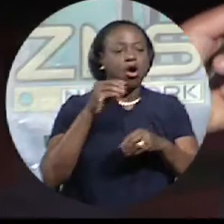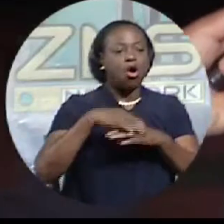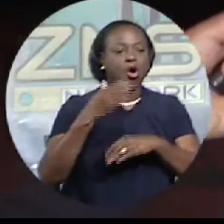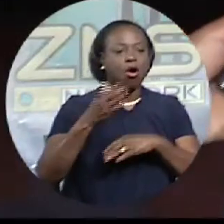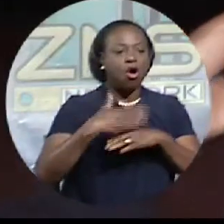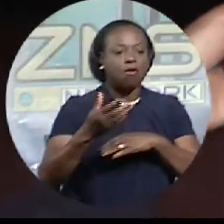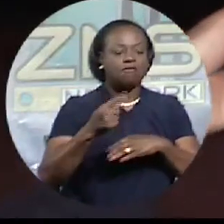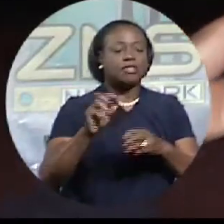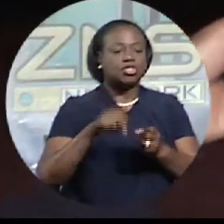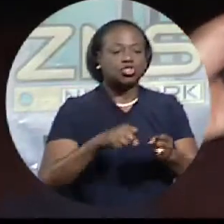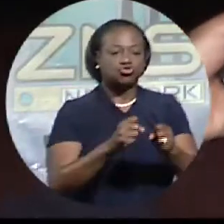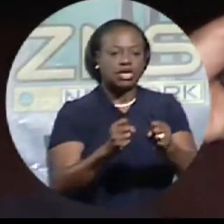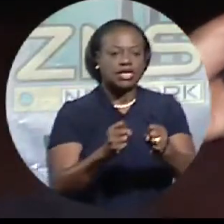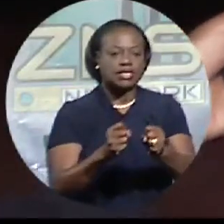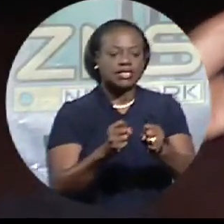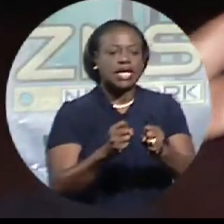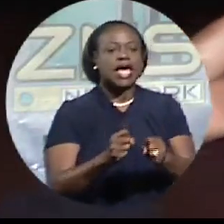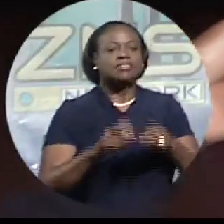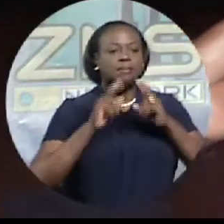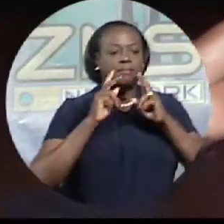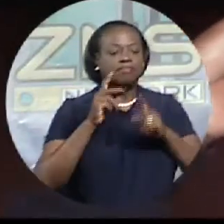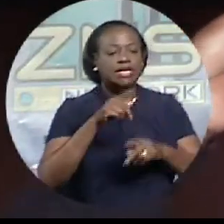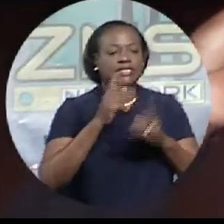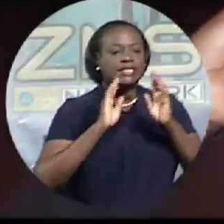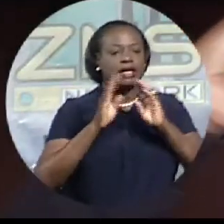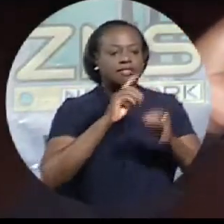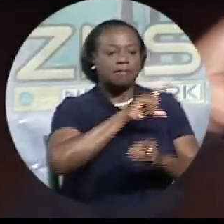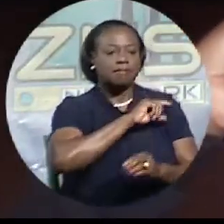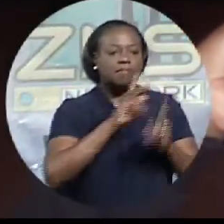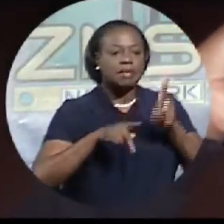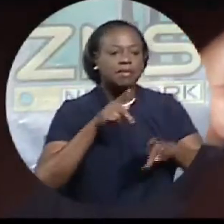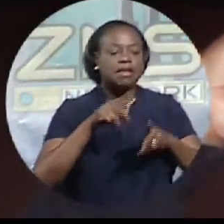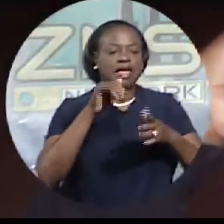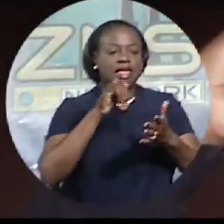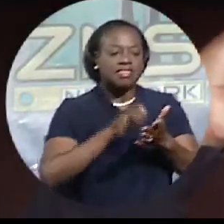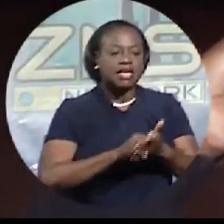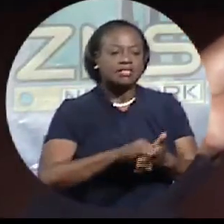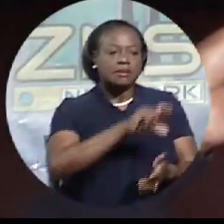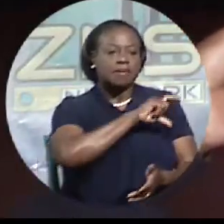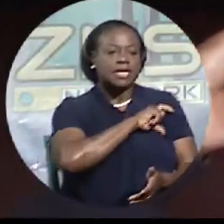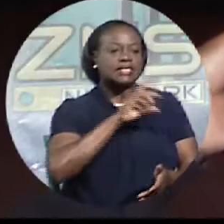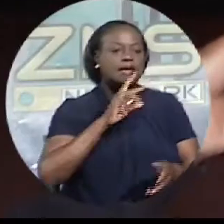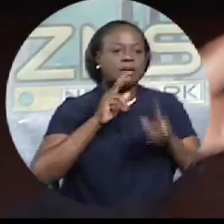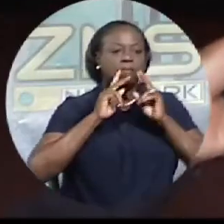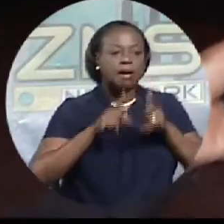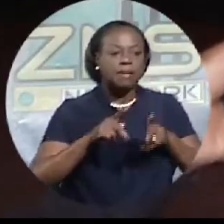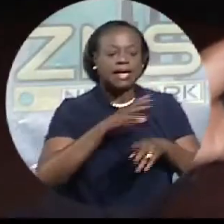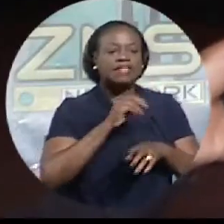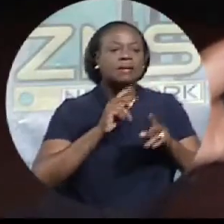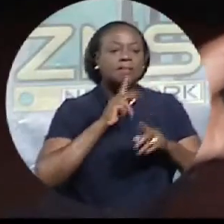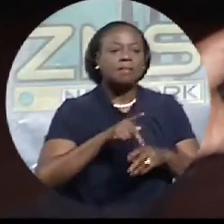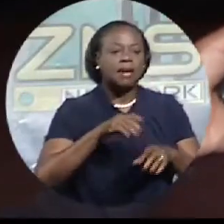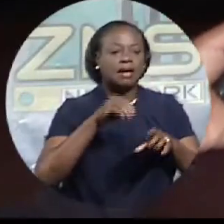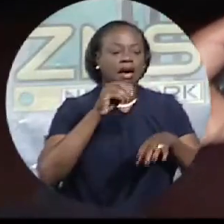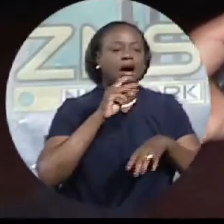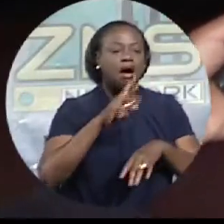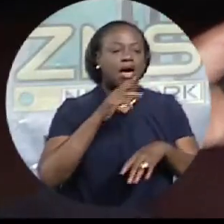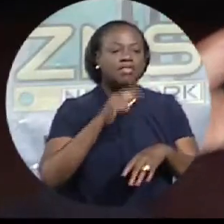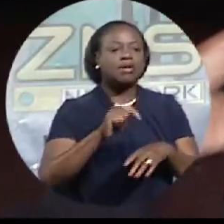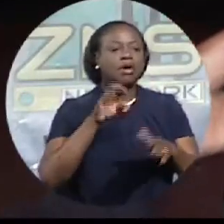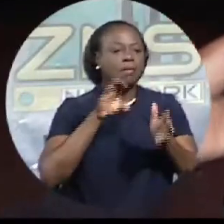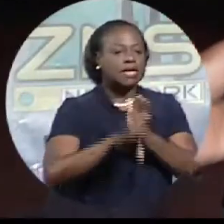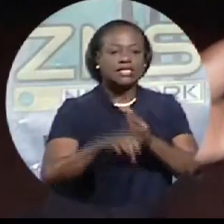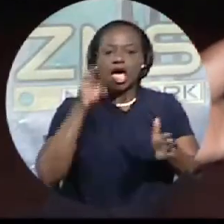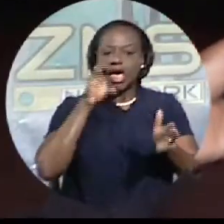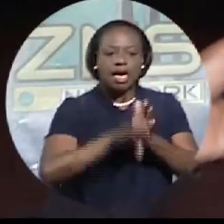public that the police are the public and the public are the police. We still need the public cooperation in all of these matters. Crime will not be solved alone